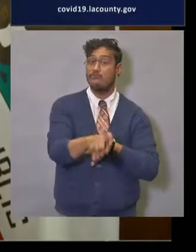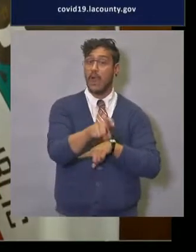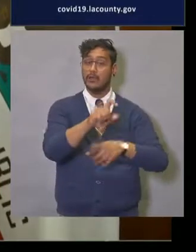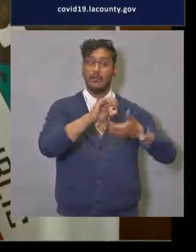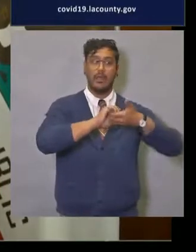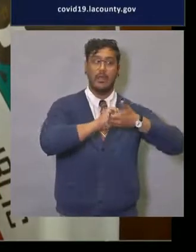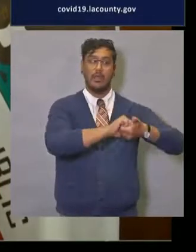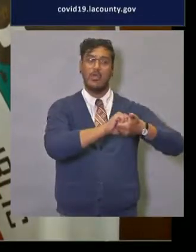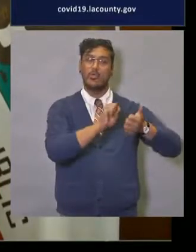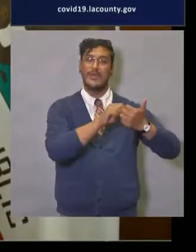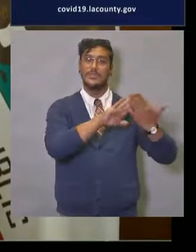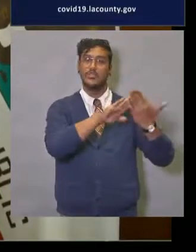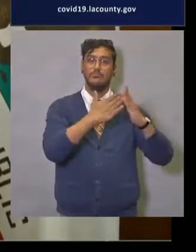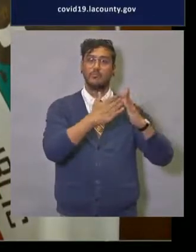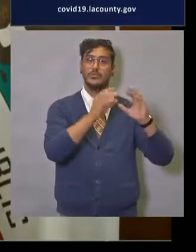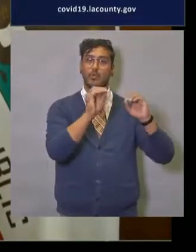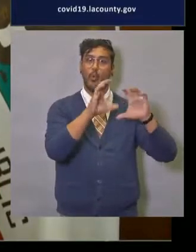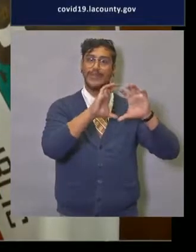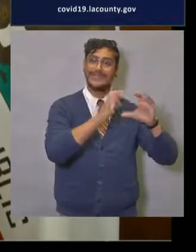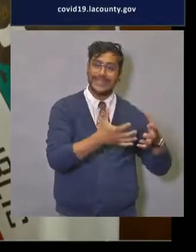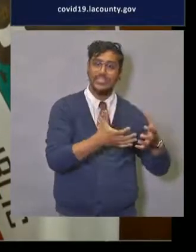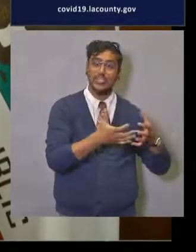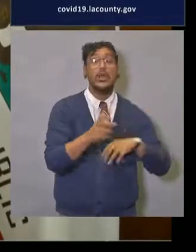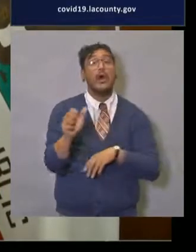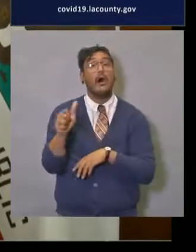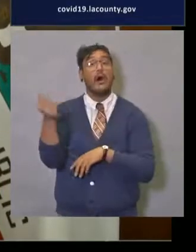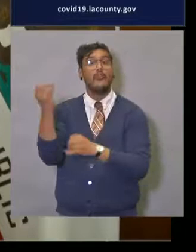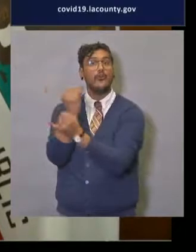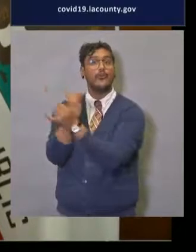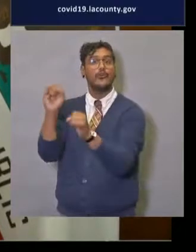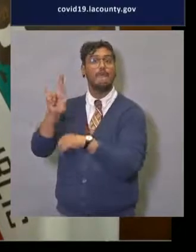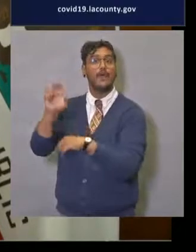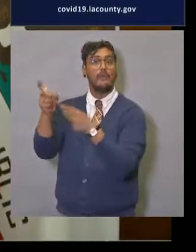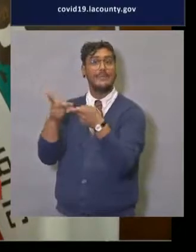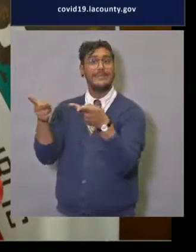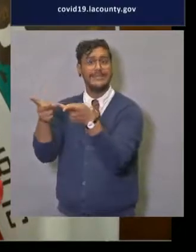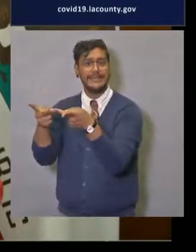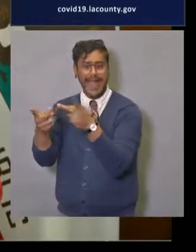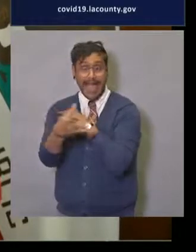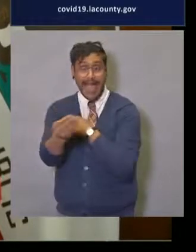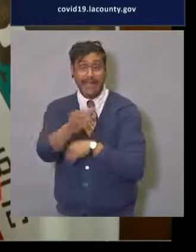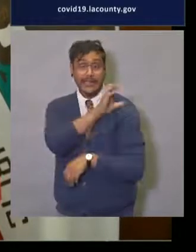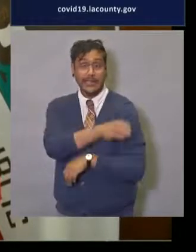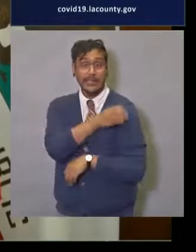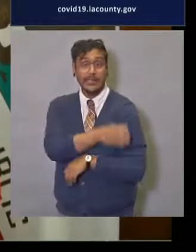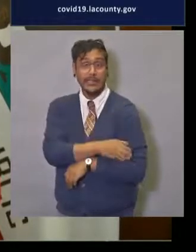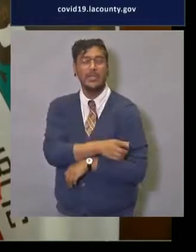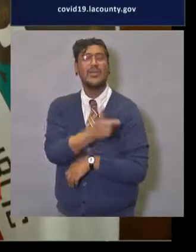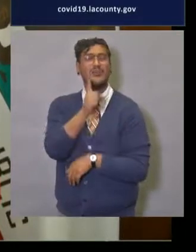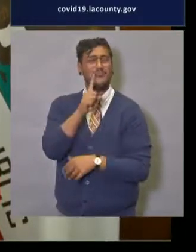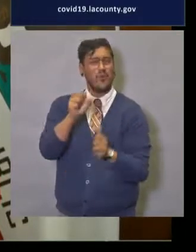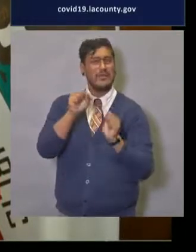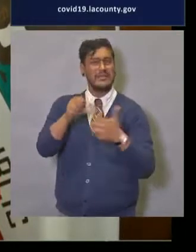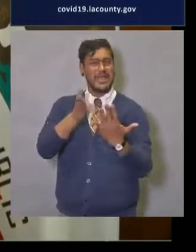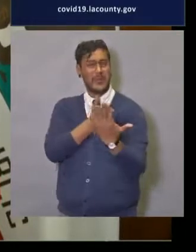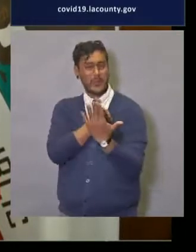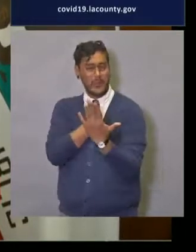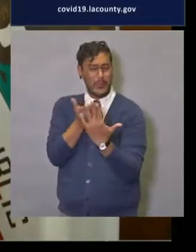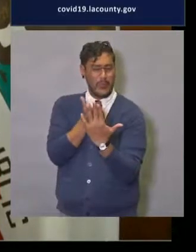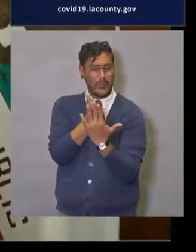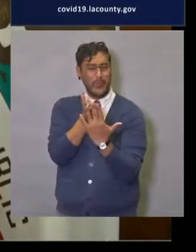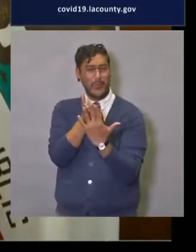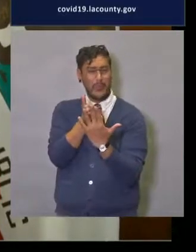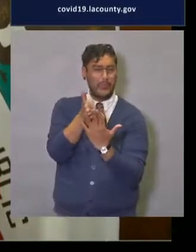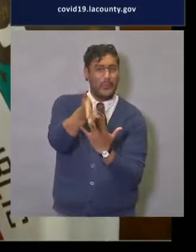organizations, independent pharmacies, and health clinics so that we can both overcome any vaccine hesitancy in